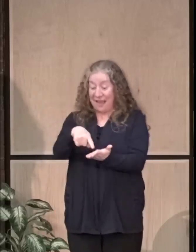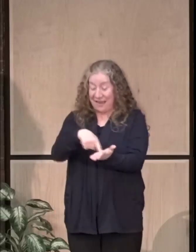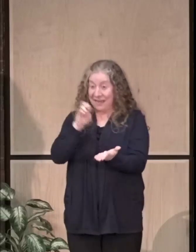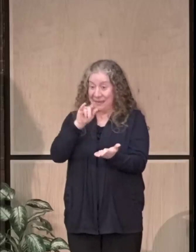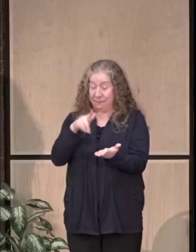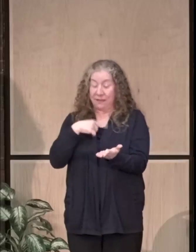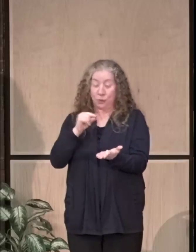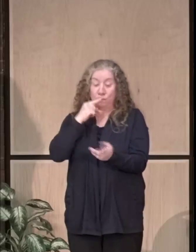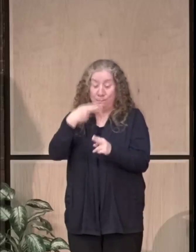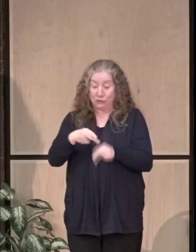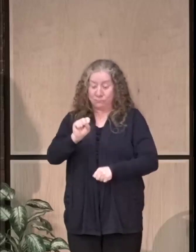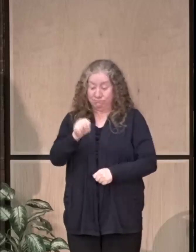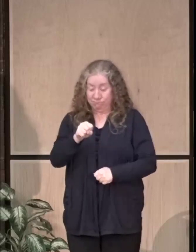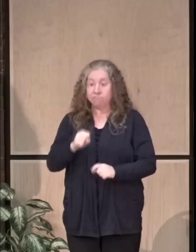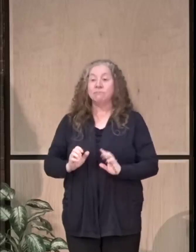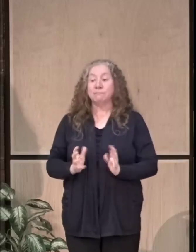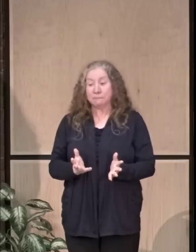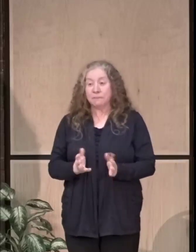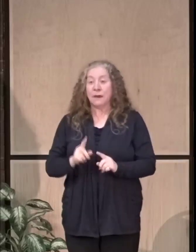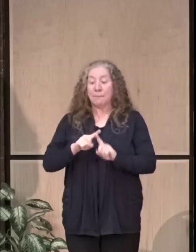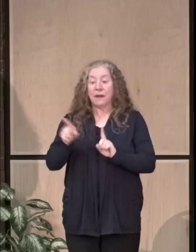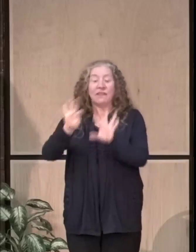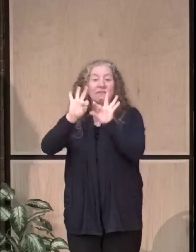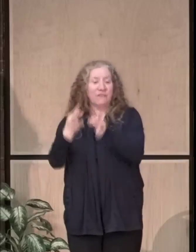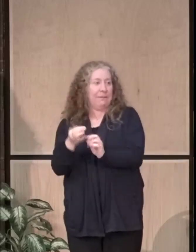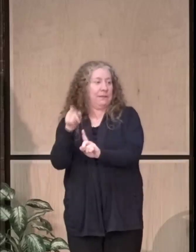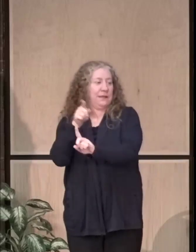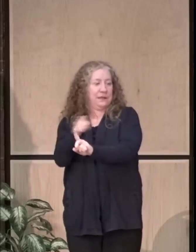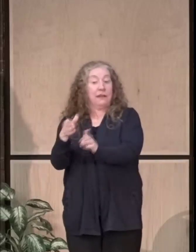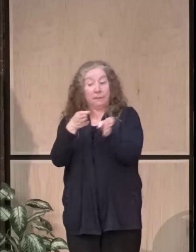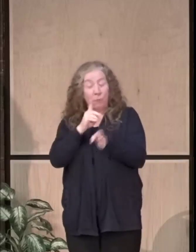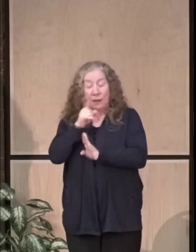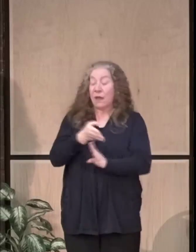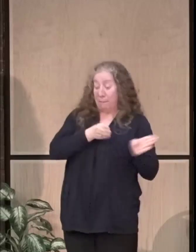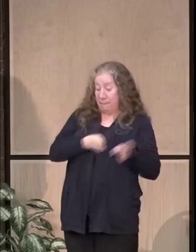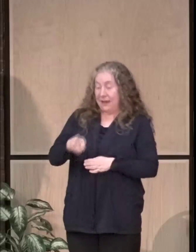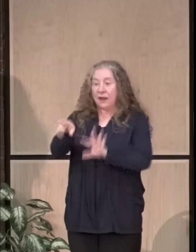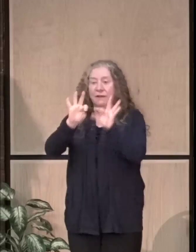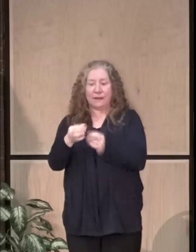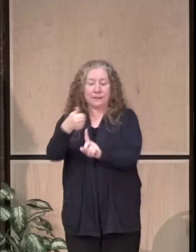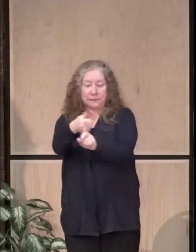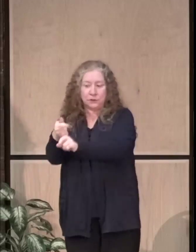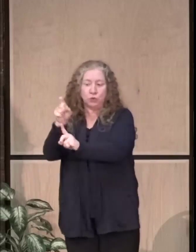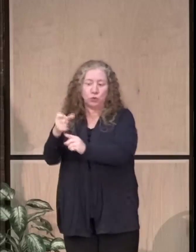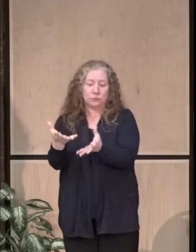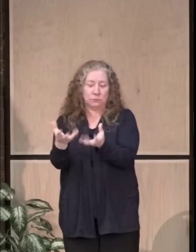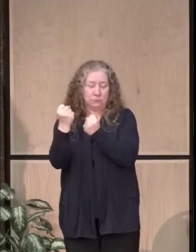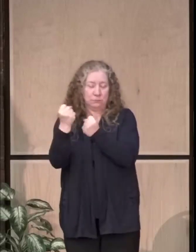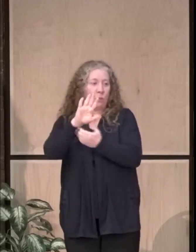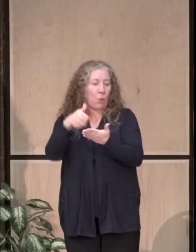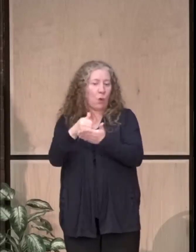to that the family had already, the plan had been for the family to remove the weapons from the